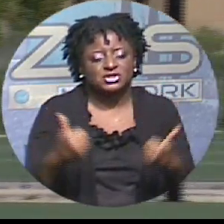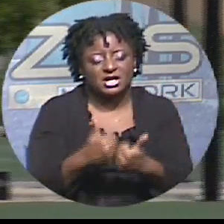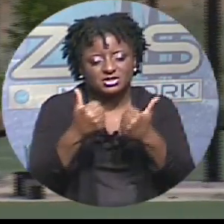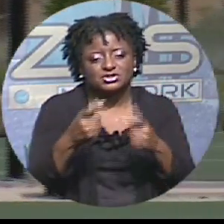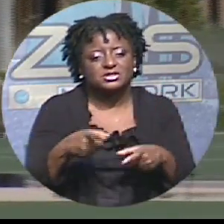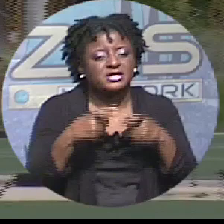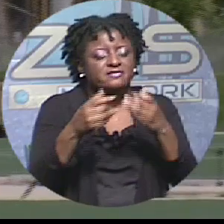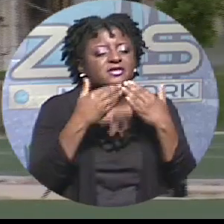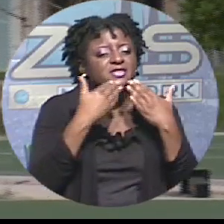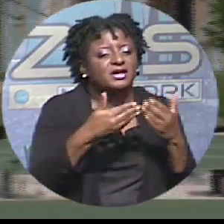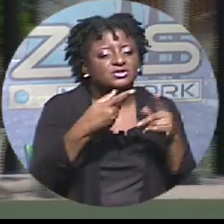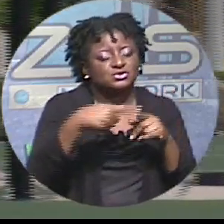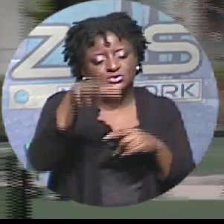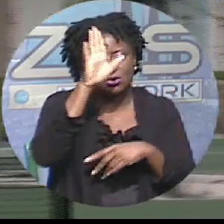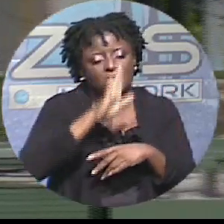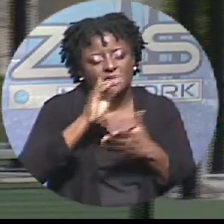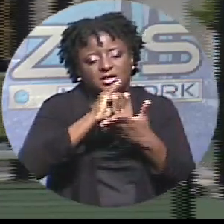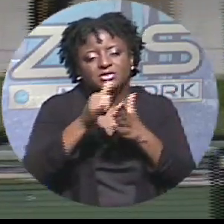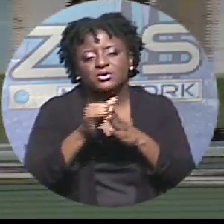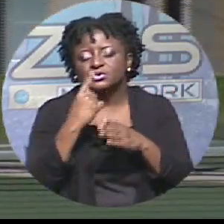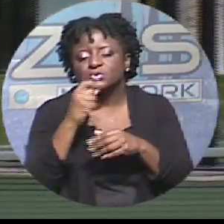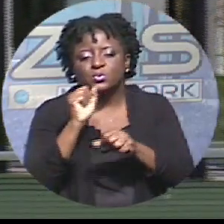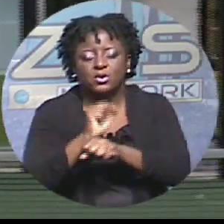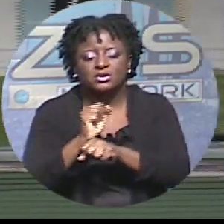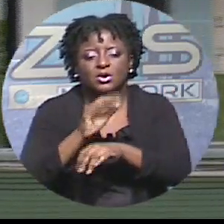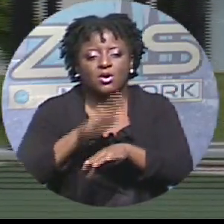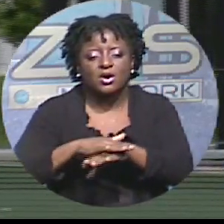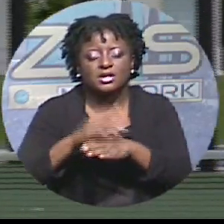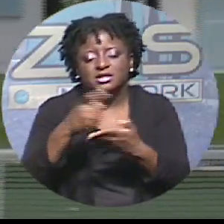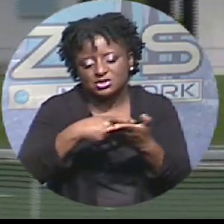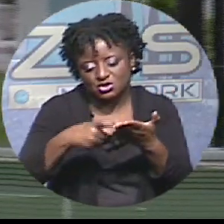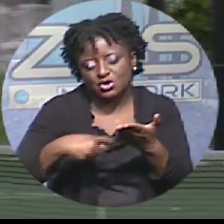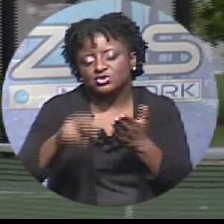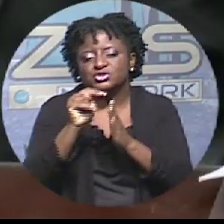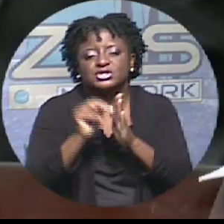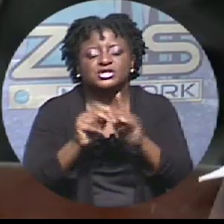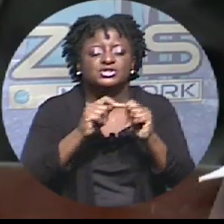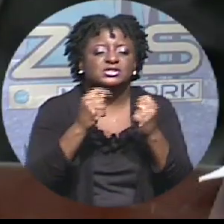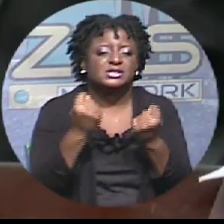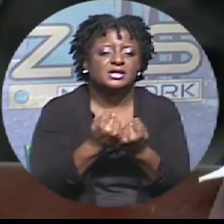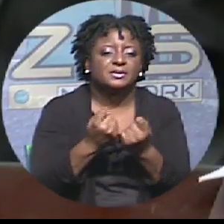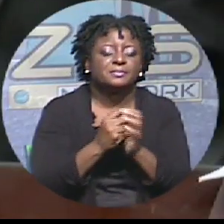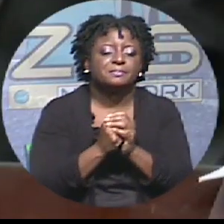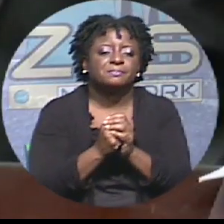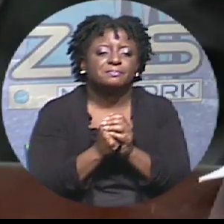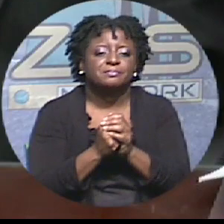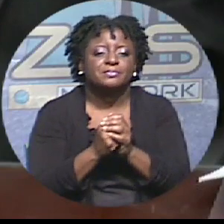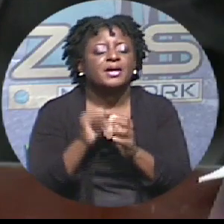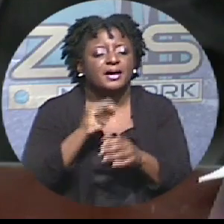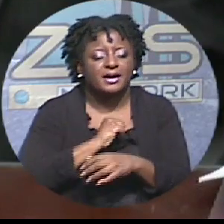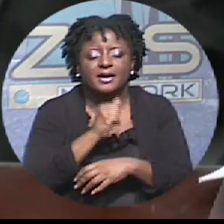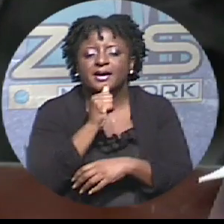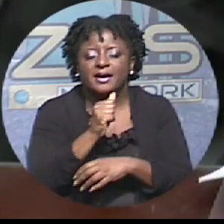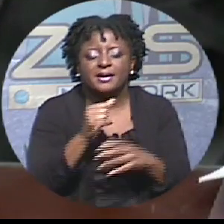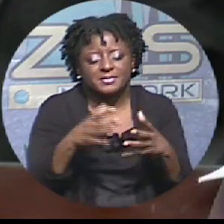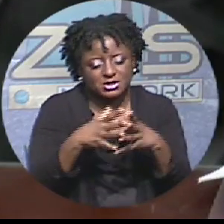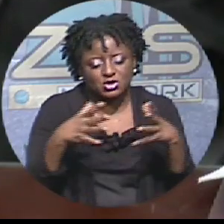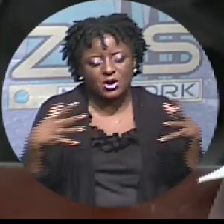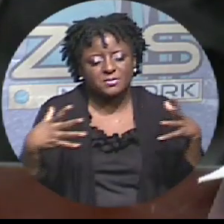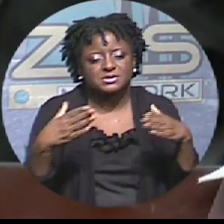on the negotiation teams. He used a familiar phrase now coined by the Bahamian people. I'm enormously